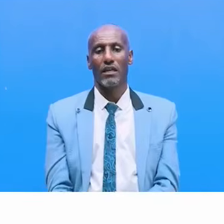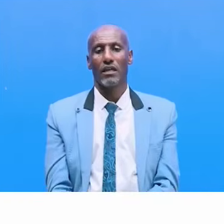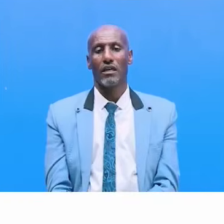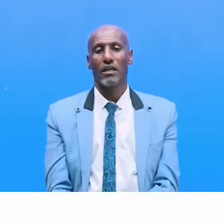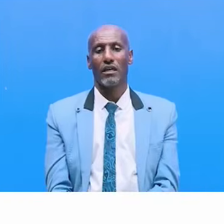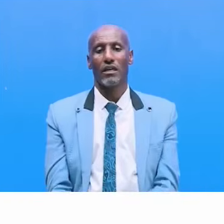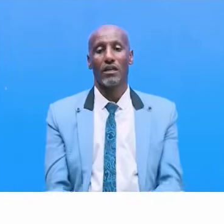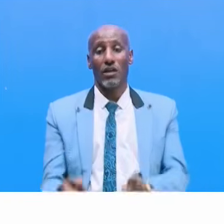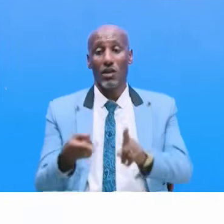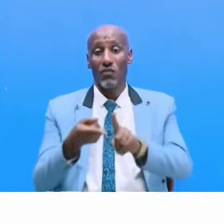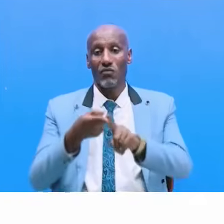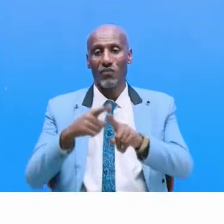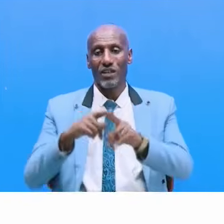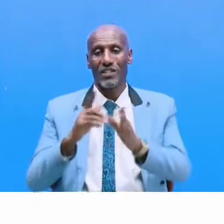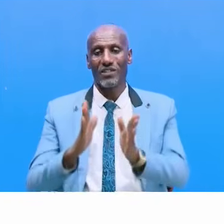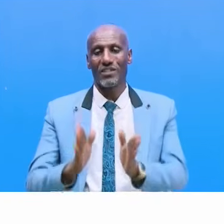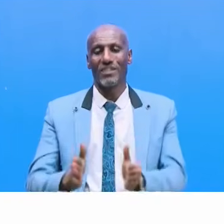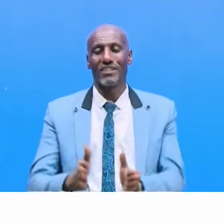friendly.